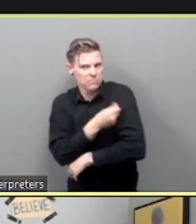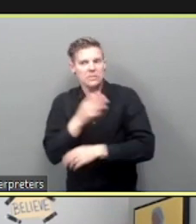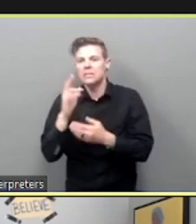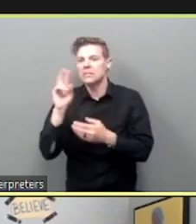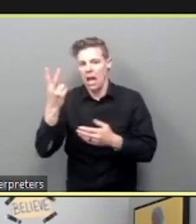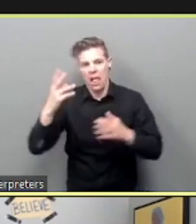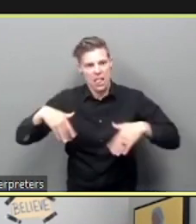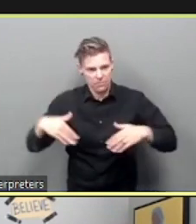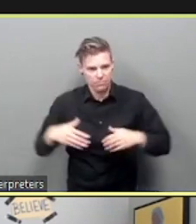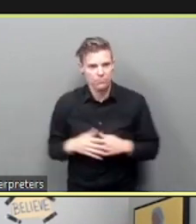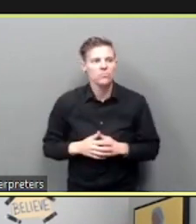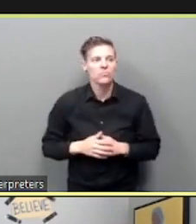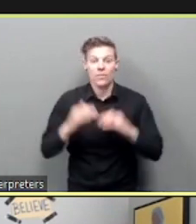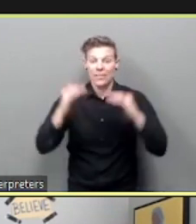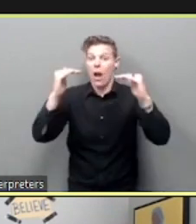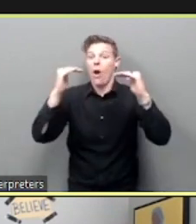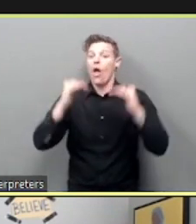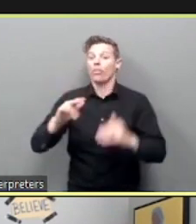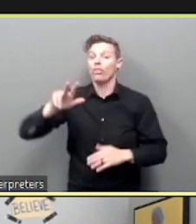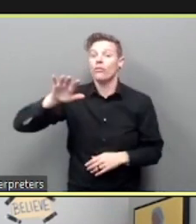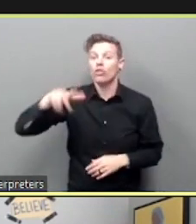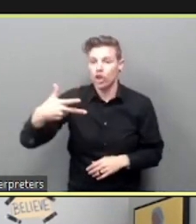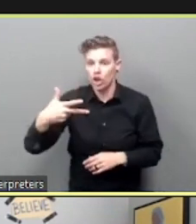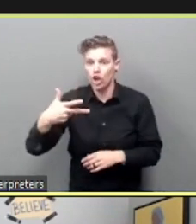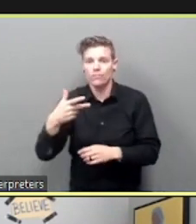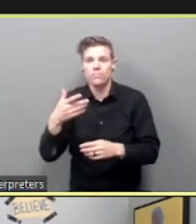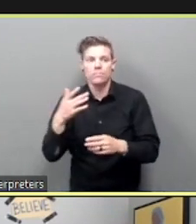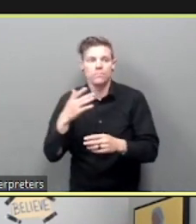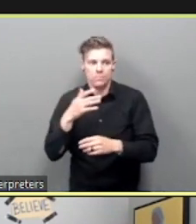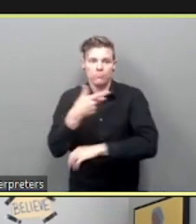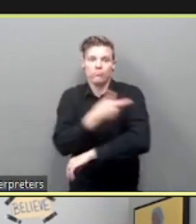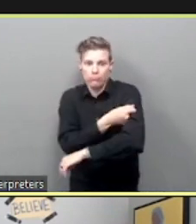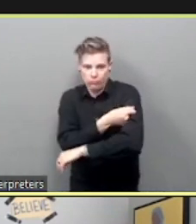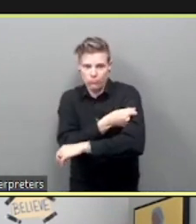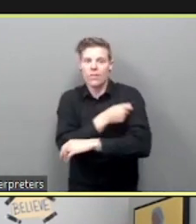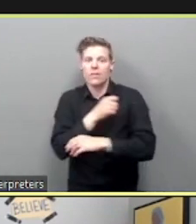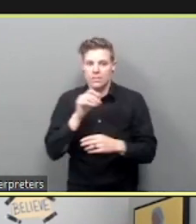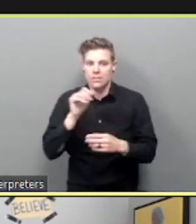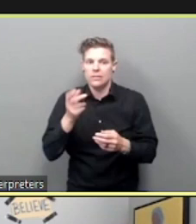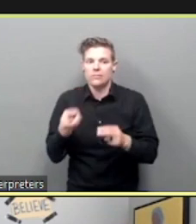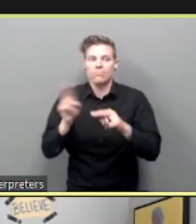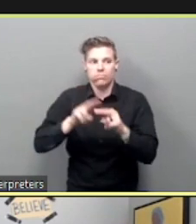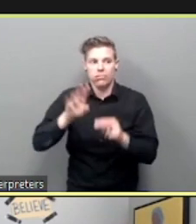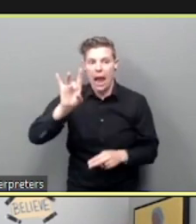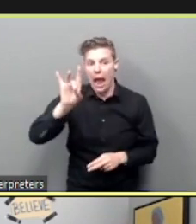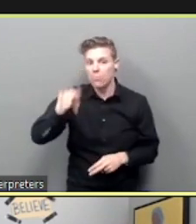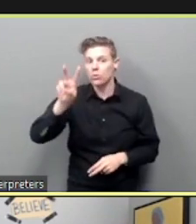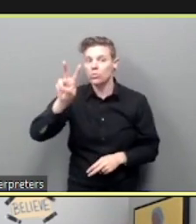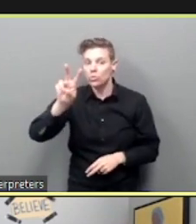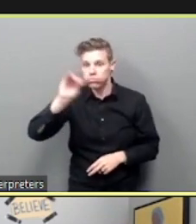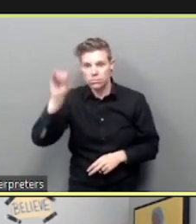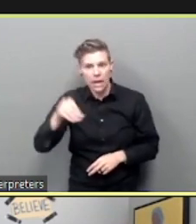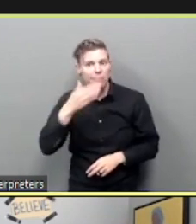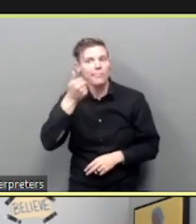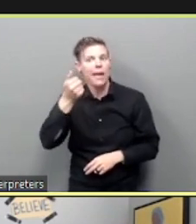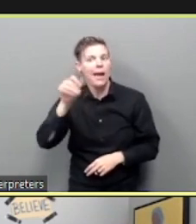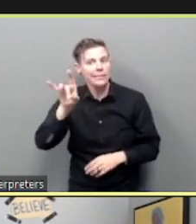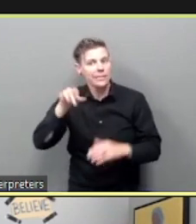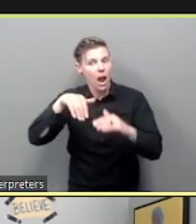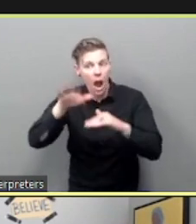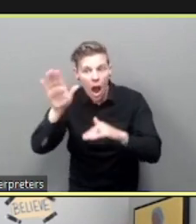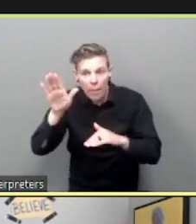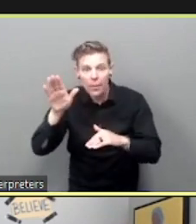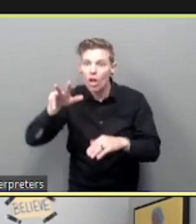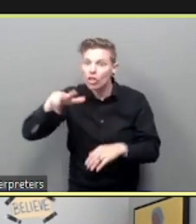8.2% of New Mexicans 18 and over have received a booster dose. So you can see that in New Mexico, it's not even